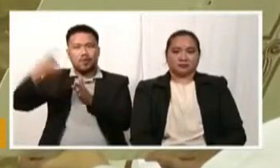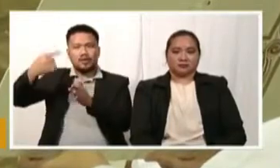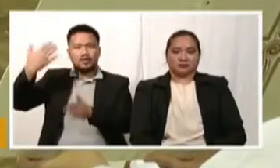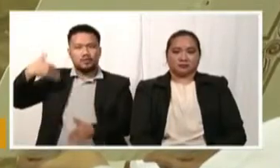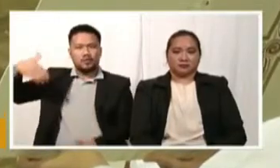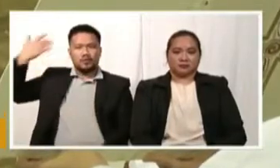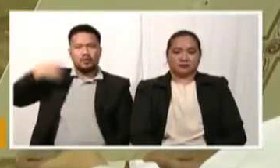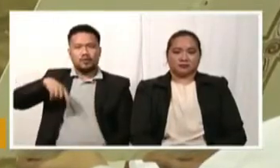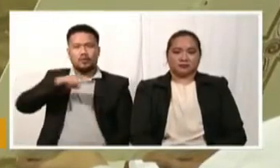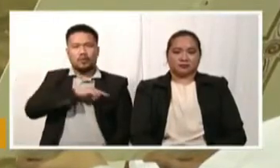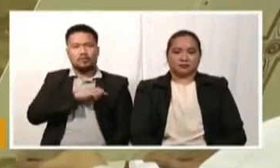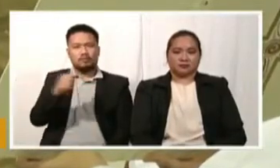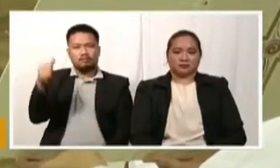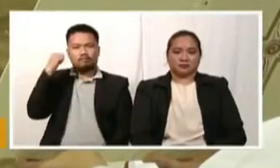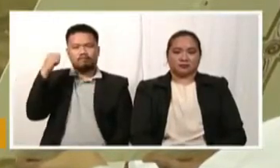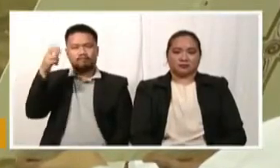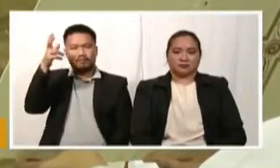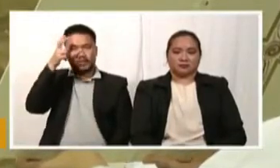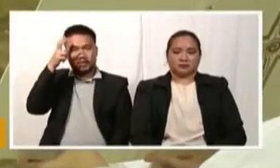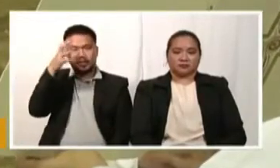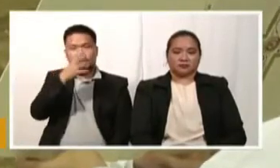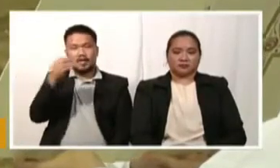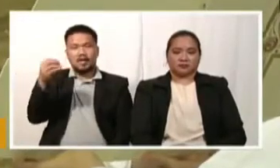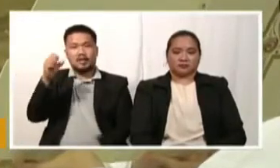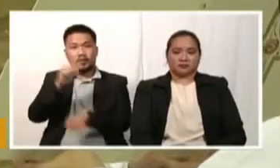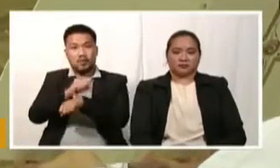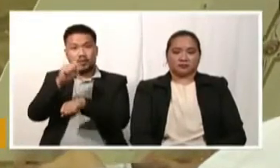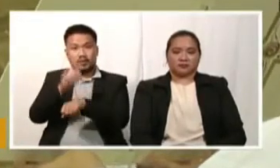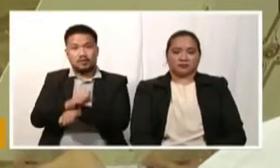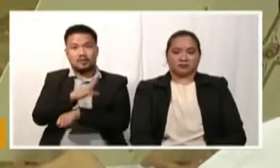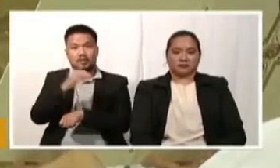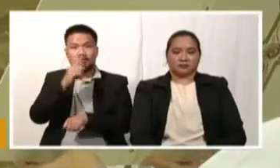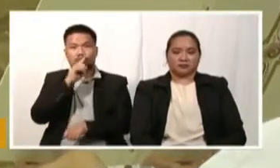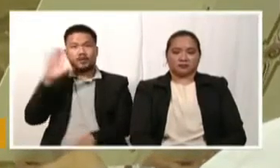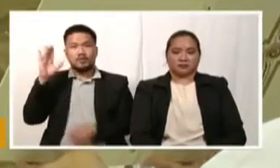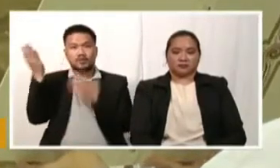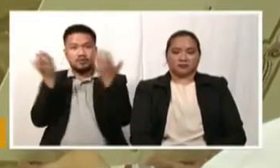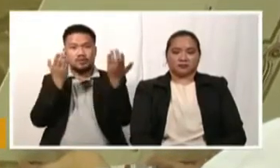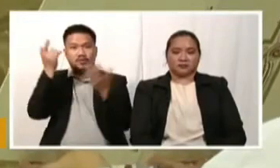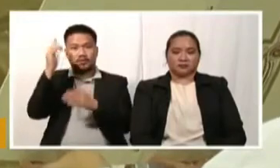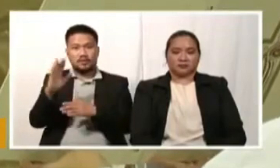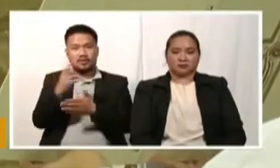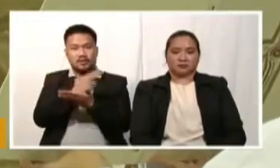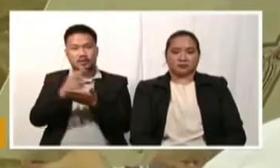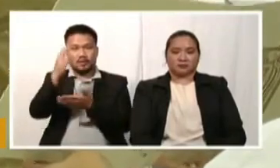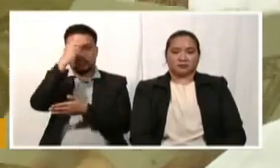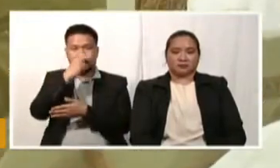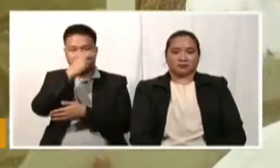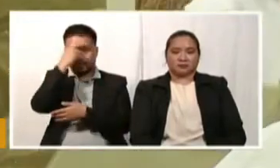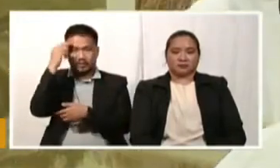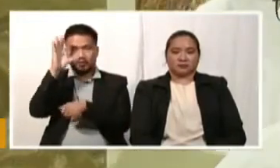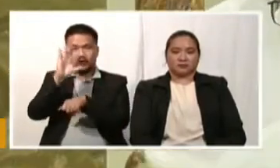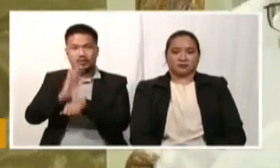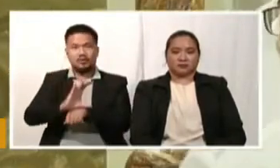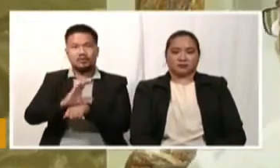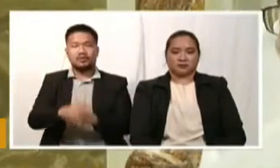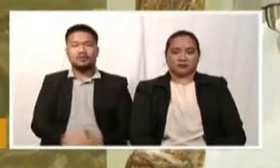renounced Satan and his works, and promised to serve God in the Holy Catholic Church.